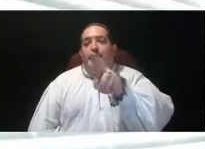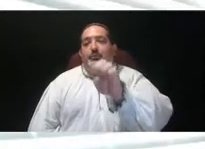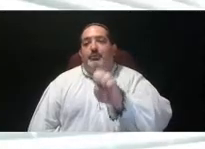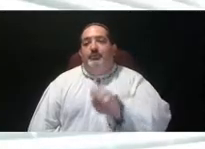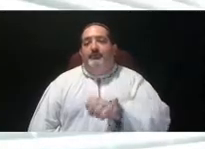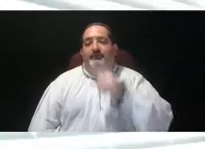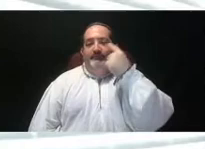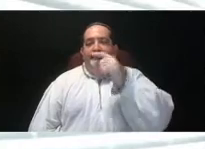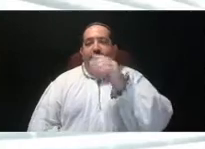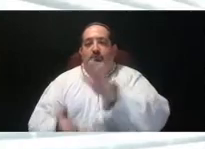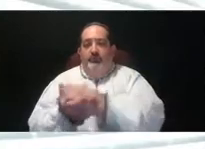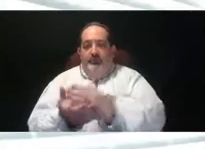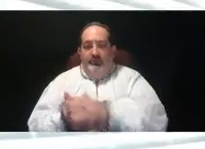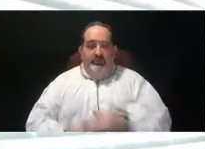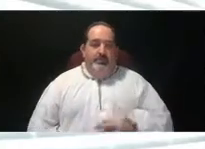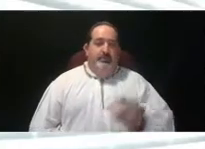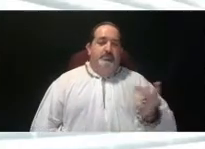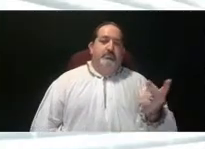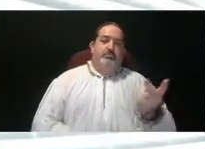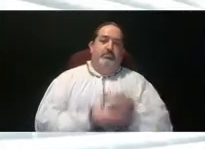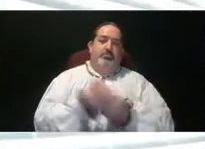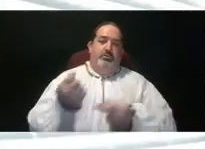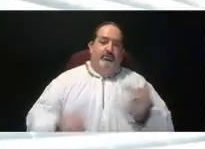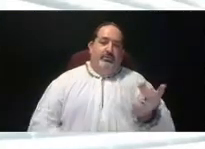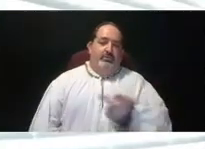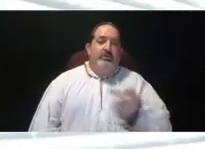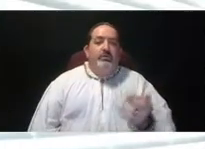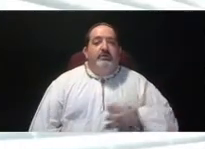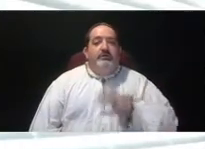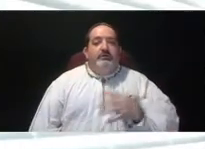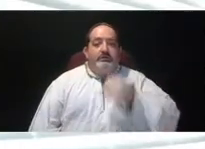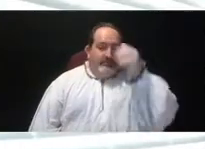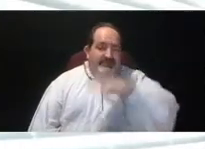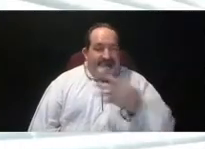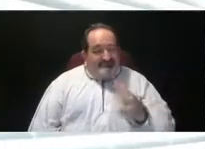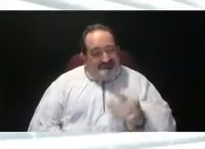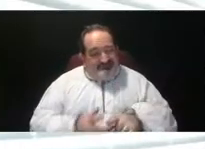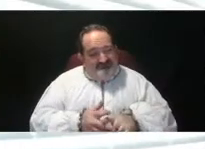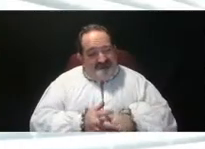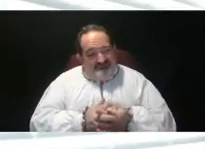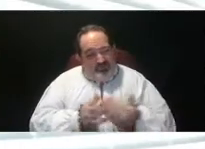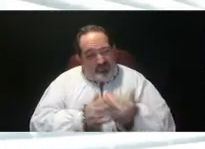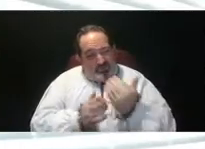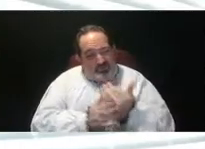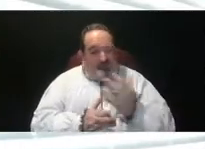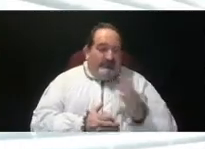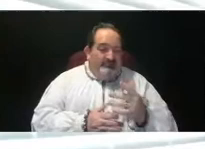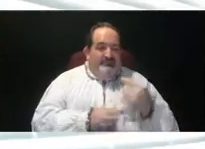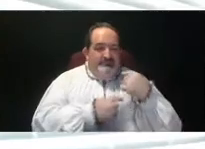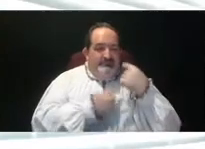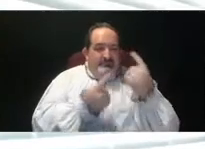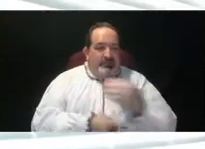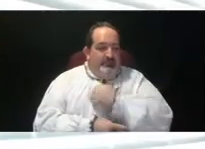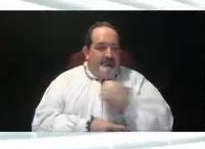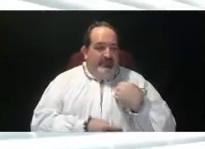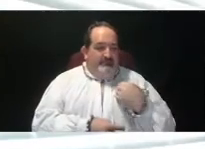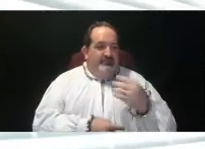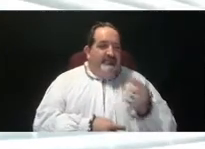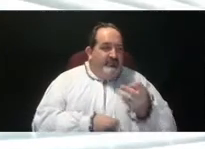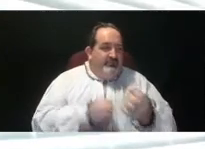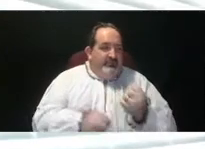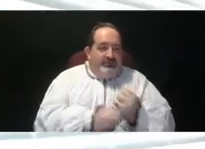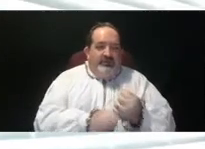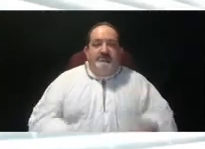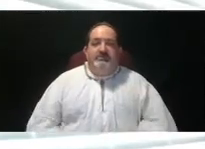Yes, so both of these gentles are relative newcomers in the barony. They've been around for a few years now,